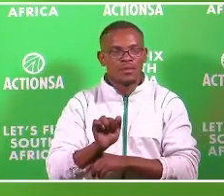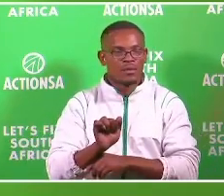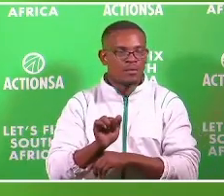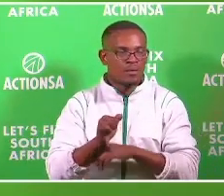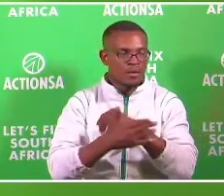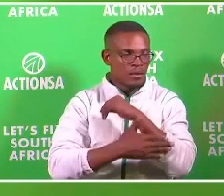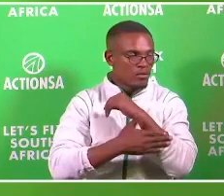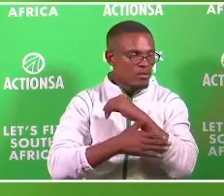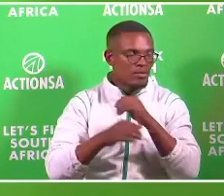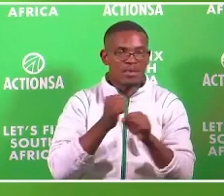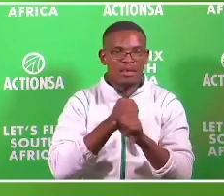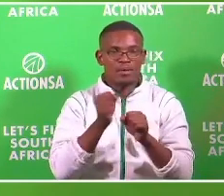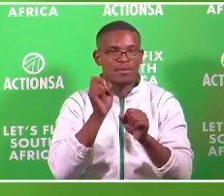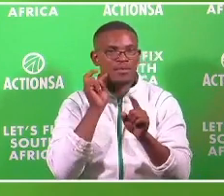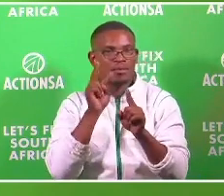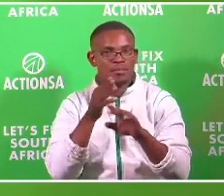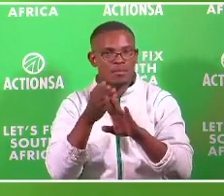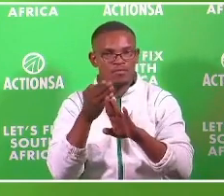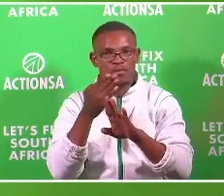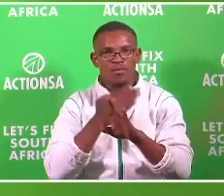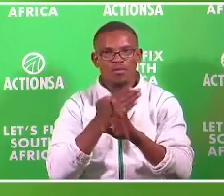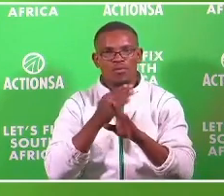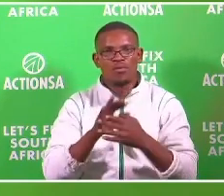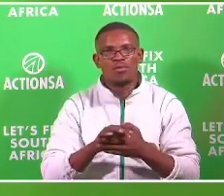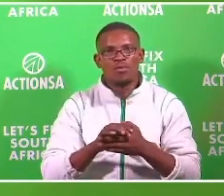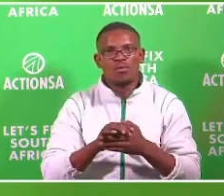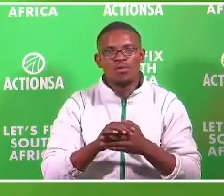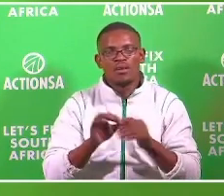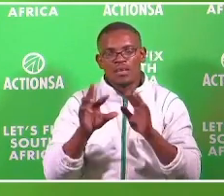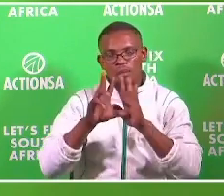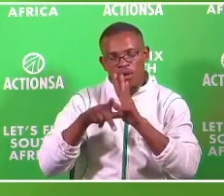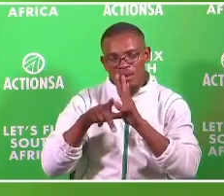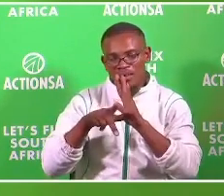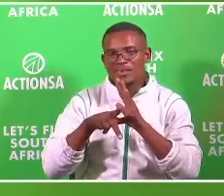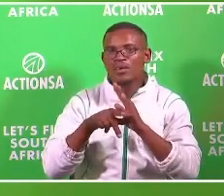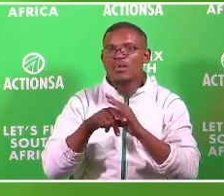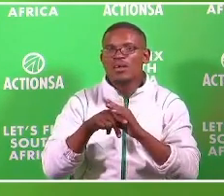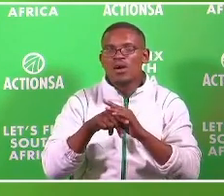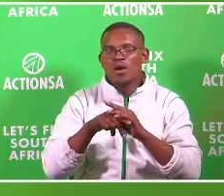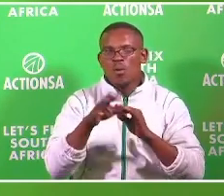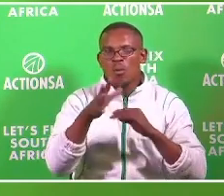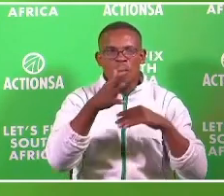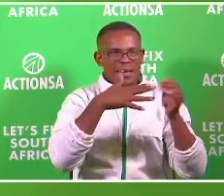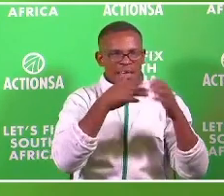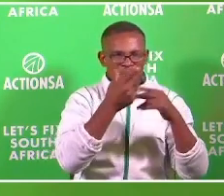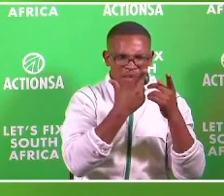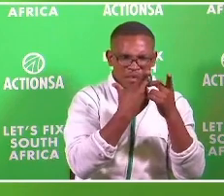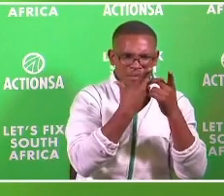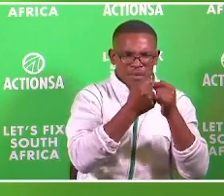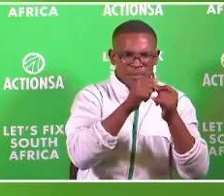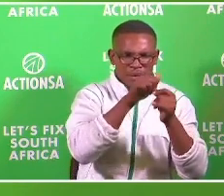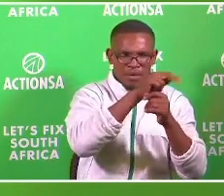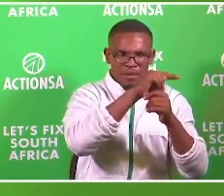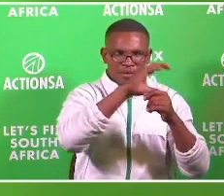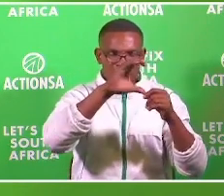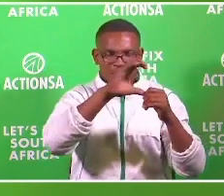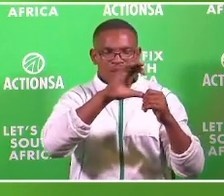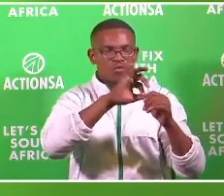before. These policies will undo the harmful legacy of the ruling party.